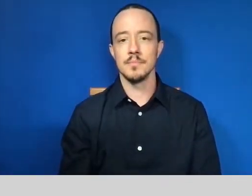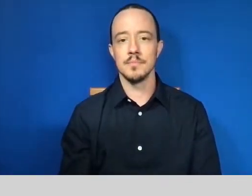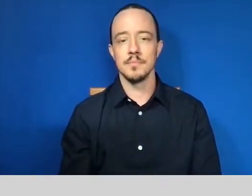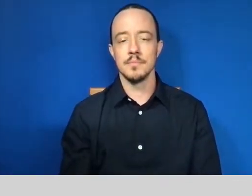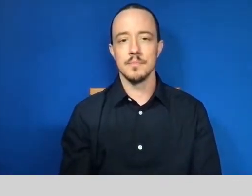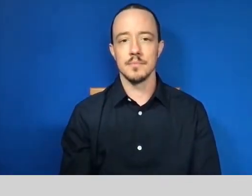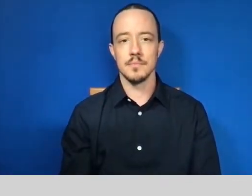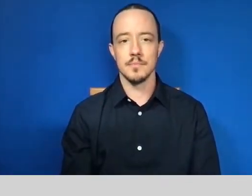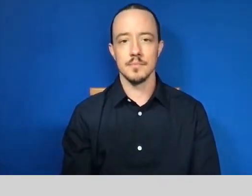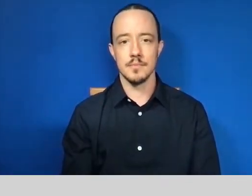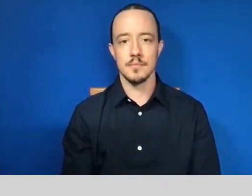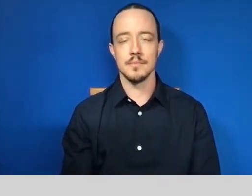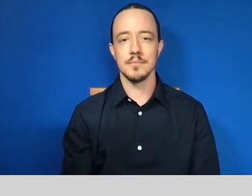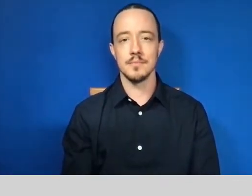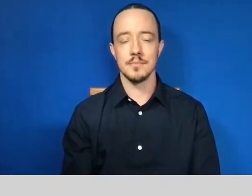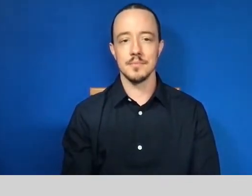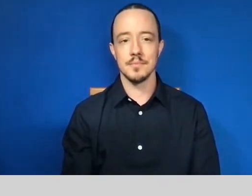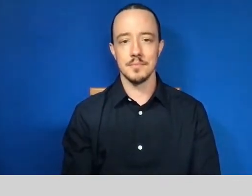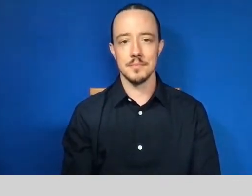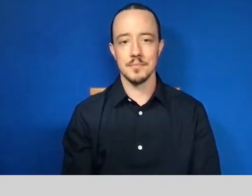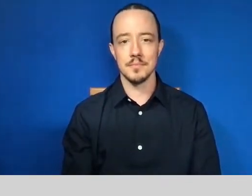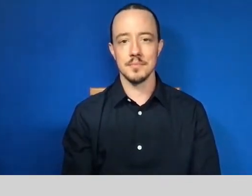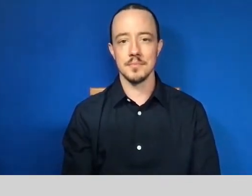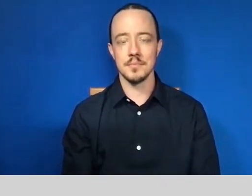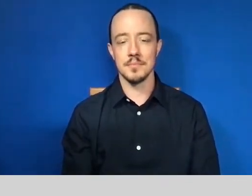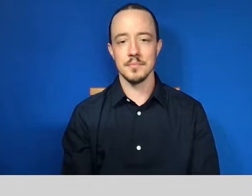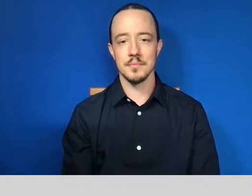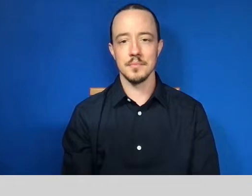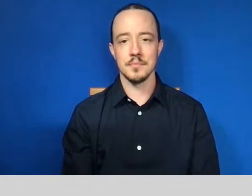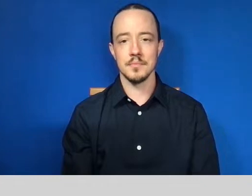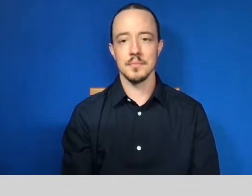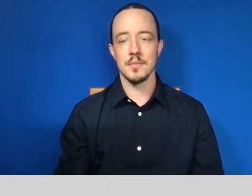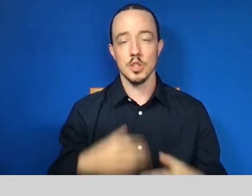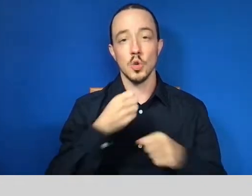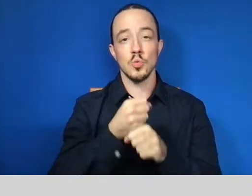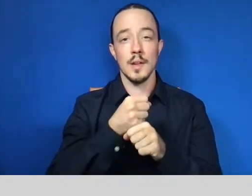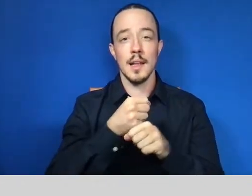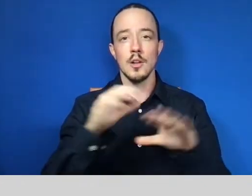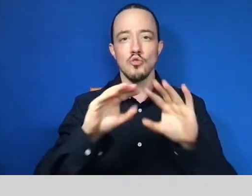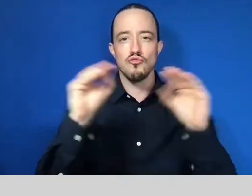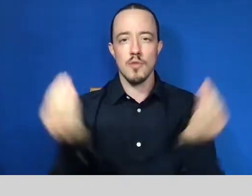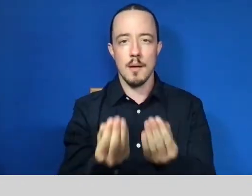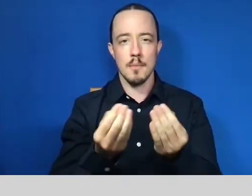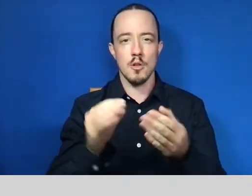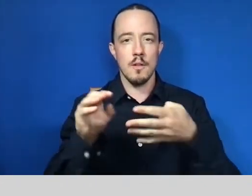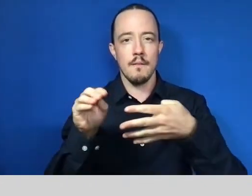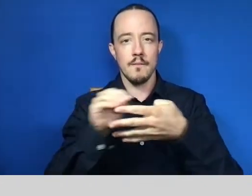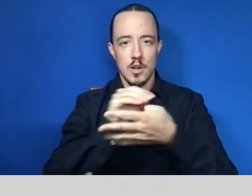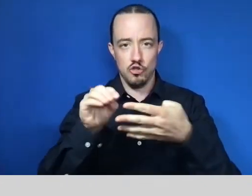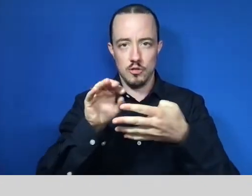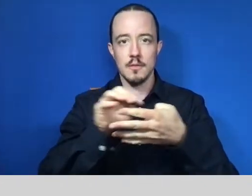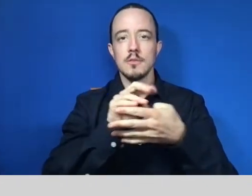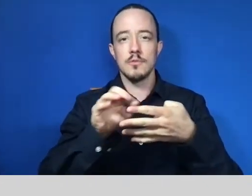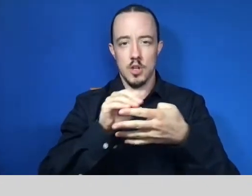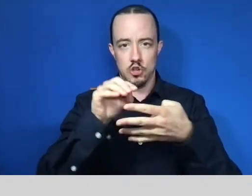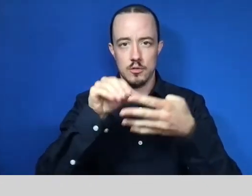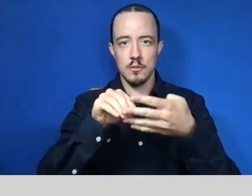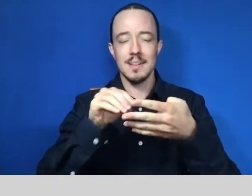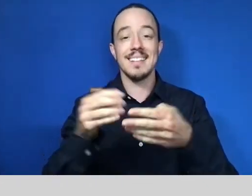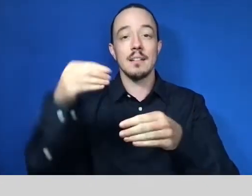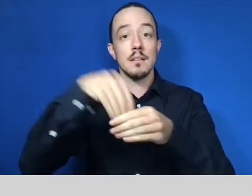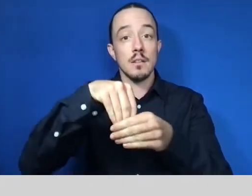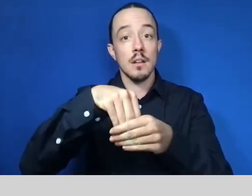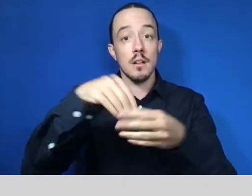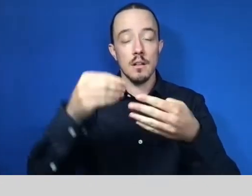decorator as follows. We create a wrapper function, and inside that function, we write